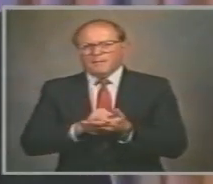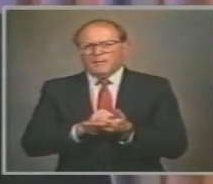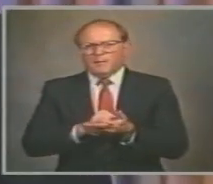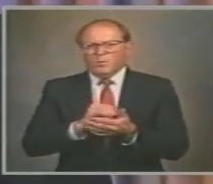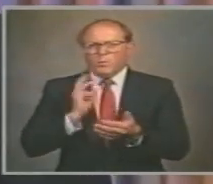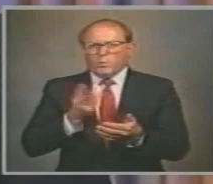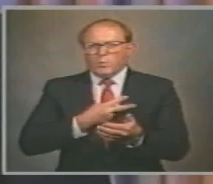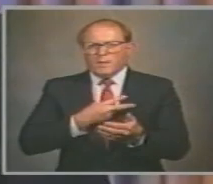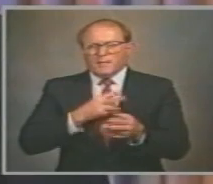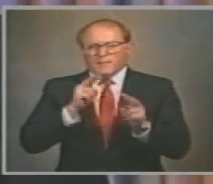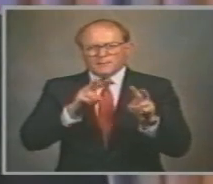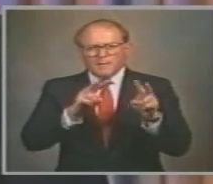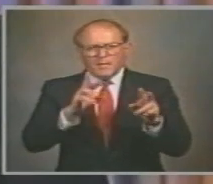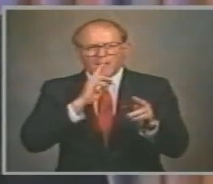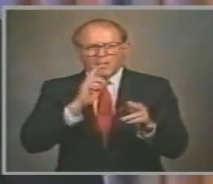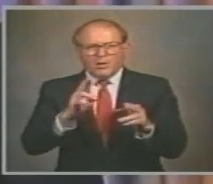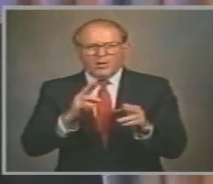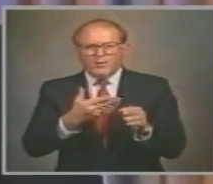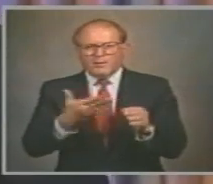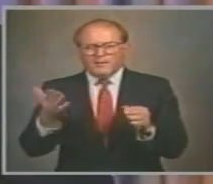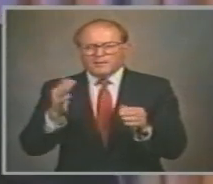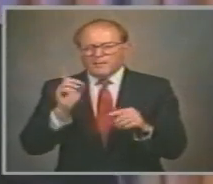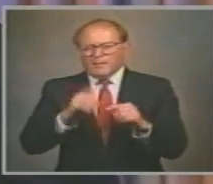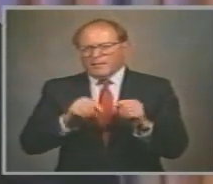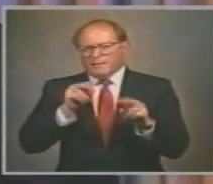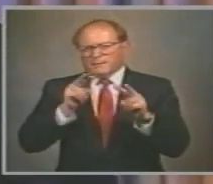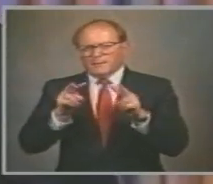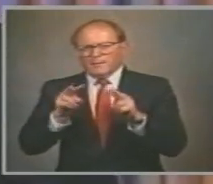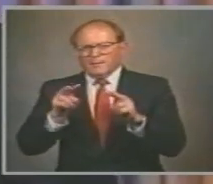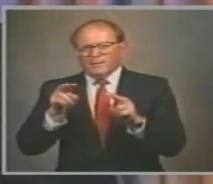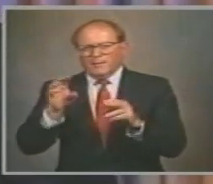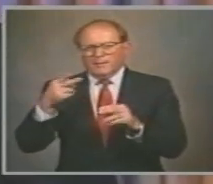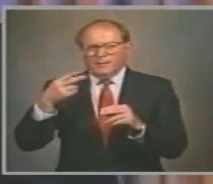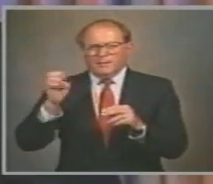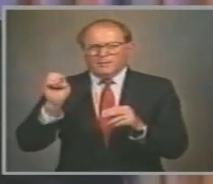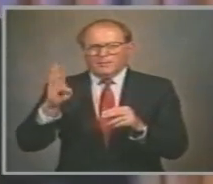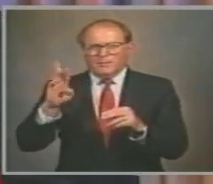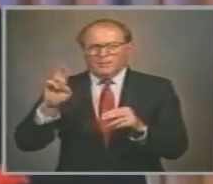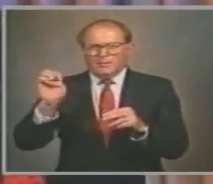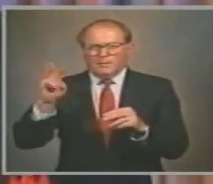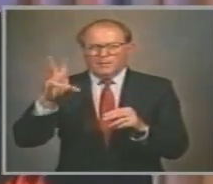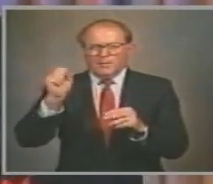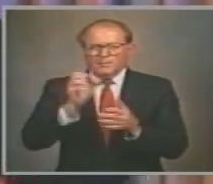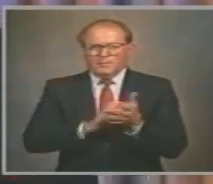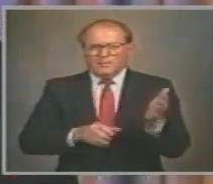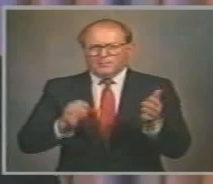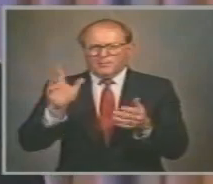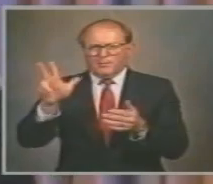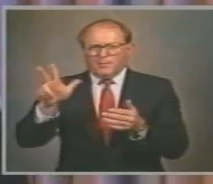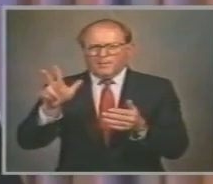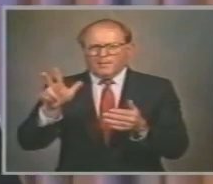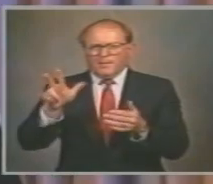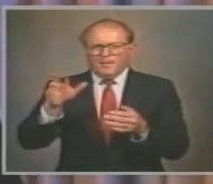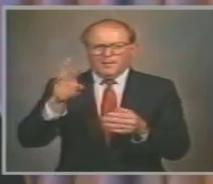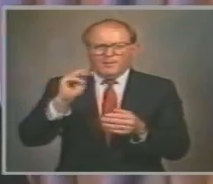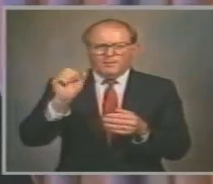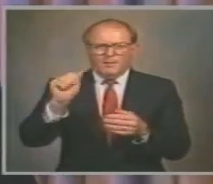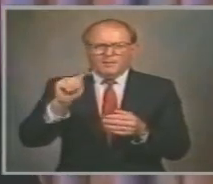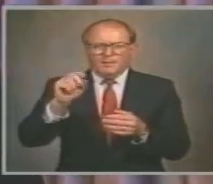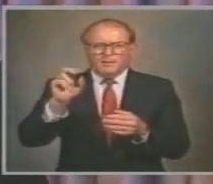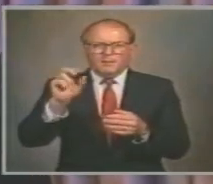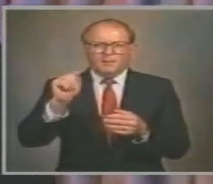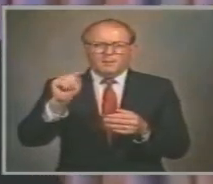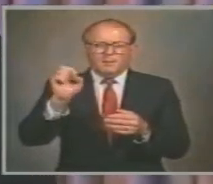of things that are not visible. Hebrews chapter 11, verse 3. Matter came from non-matter, if you